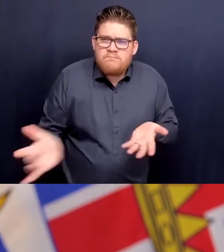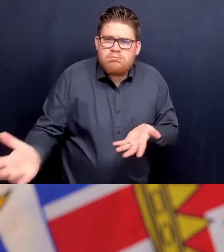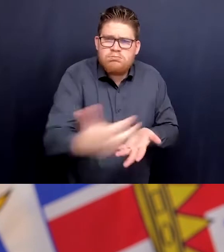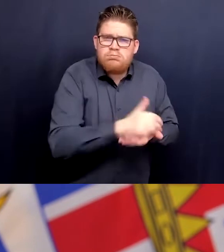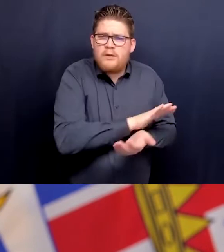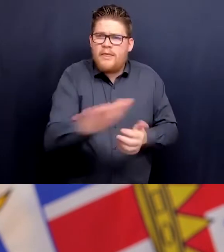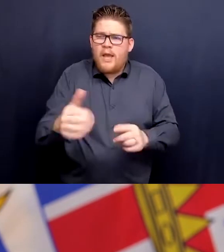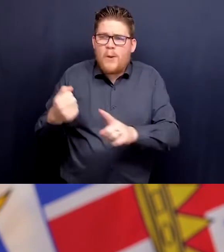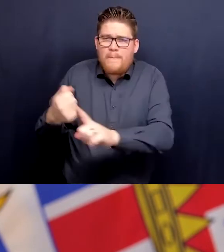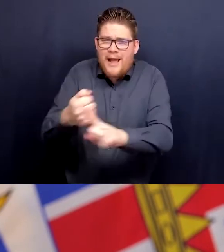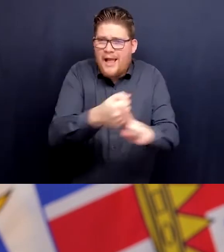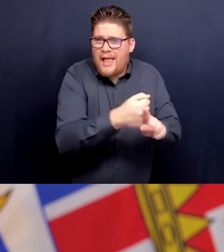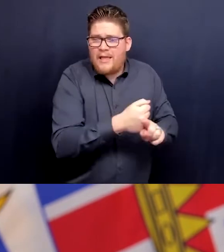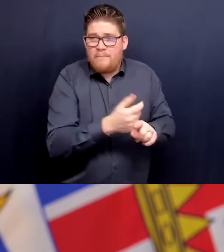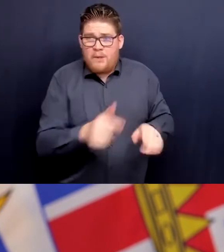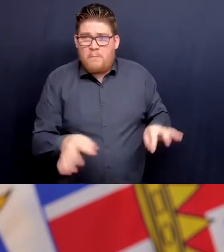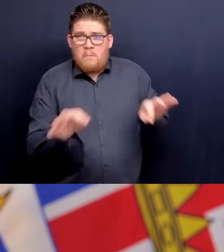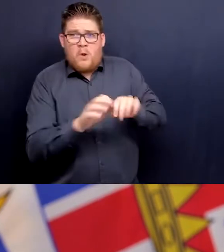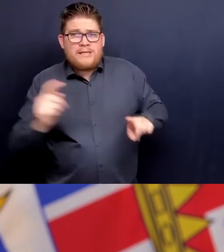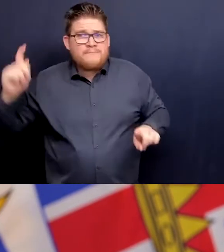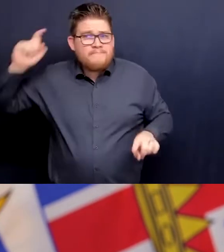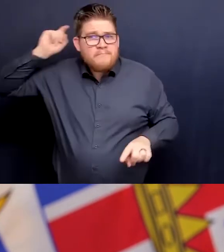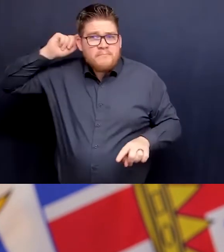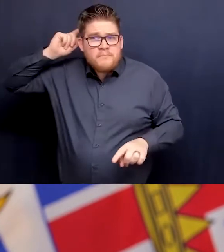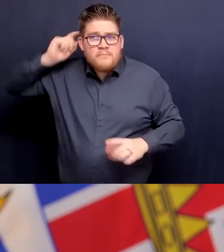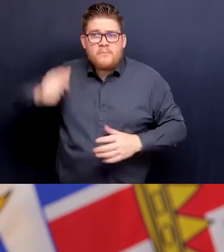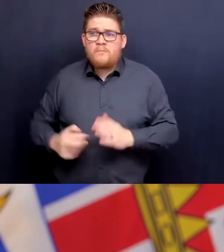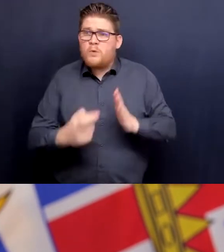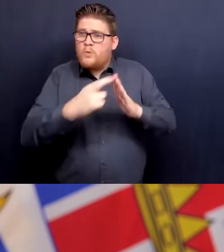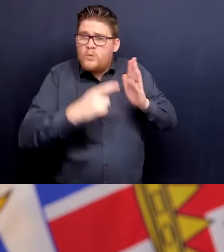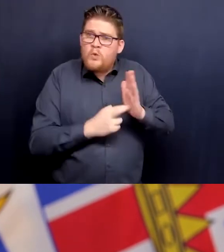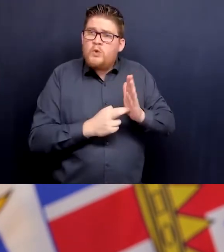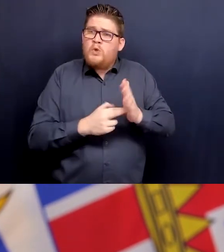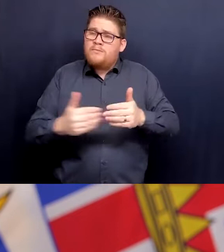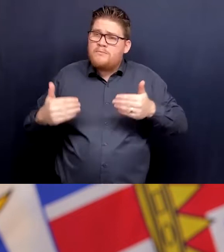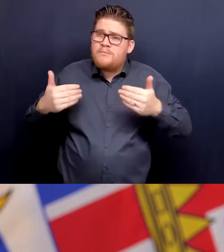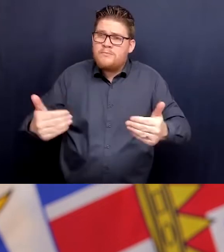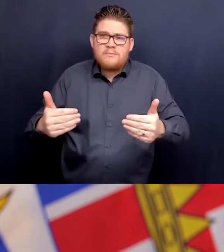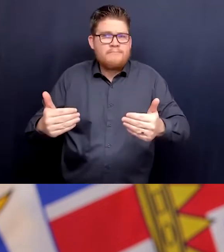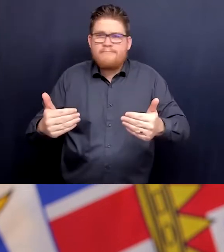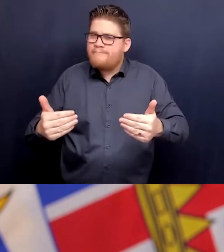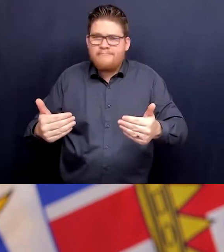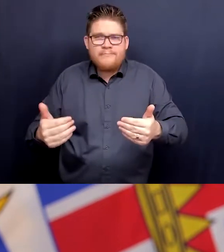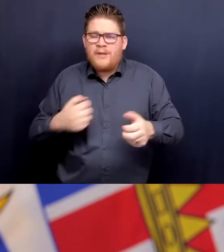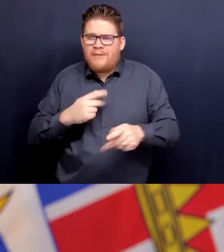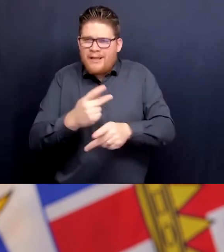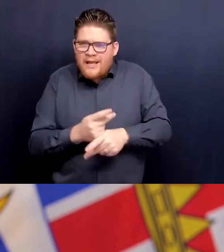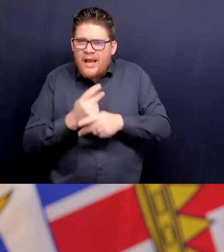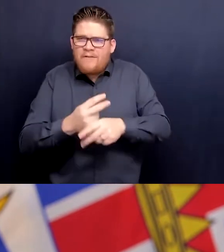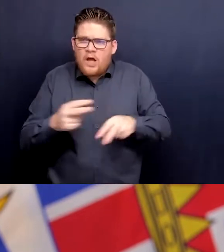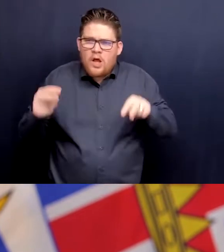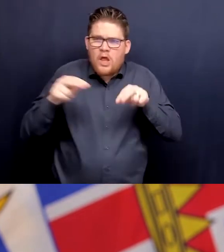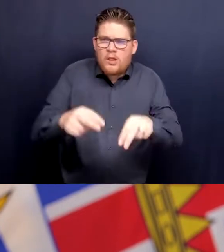very important considerations. And that's why we have limited where we have the BC vaccine card in effect, for